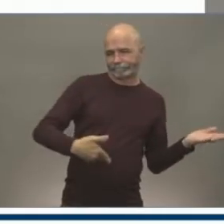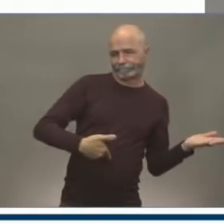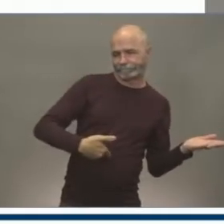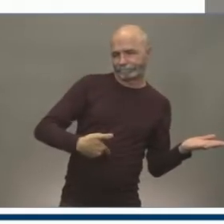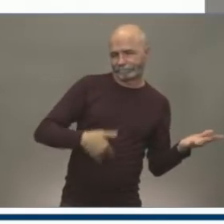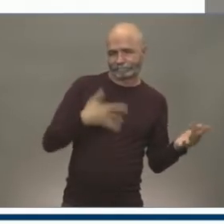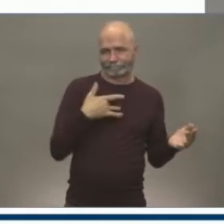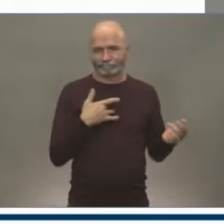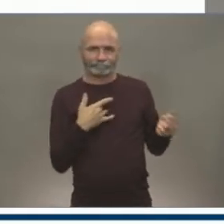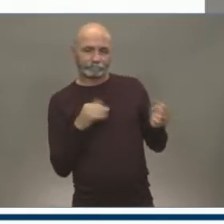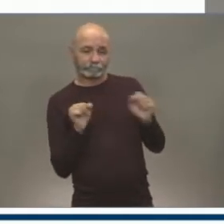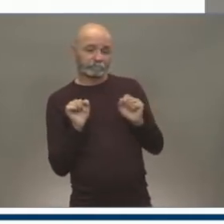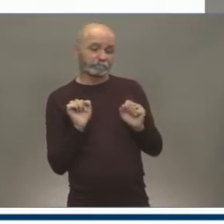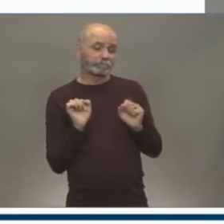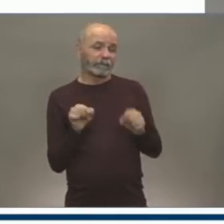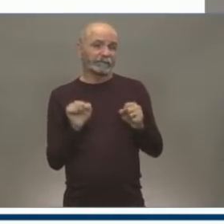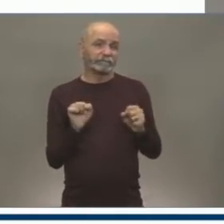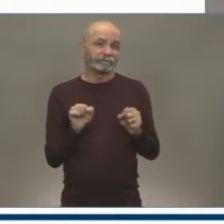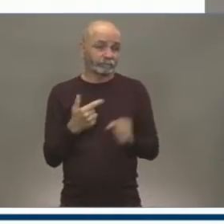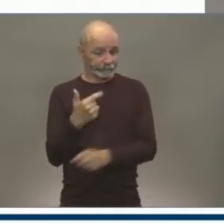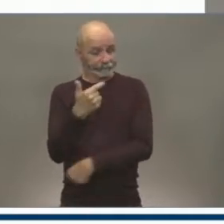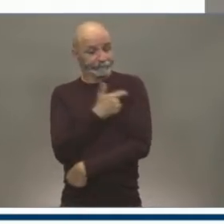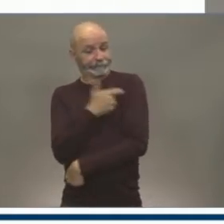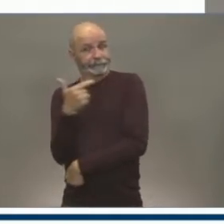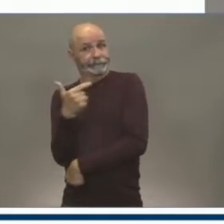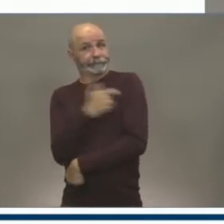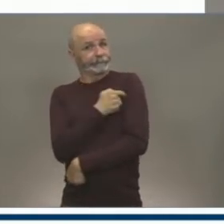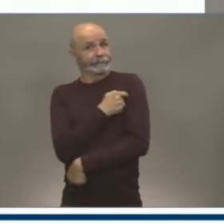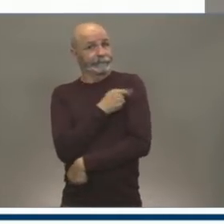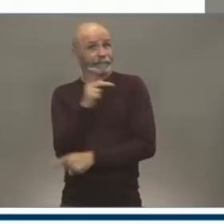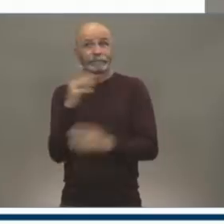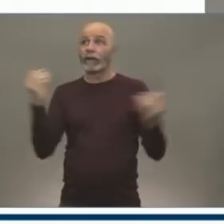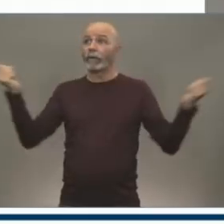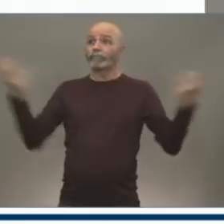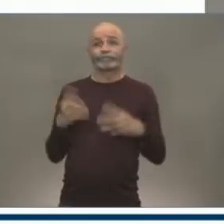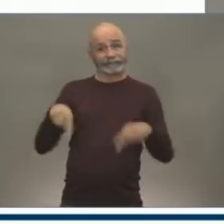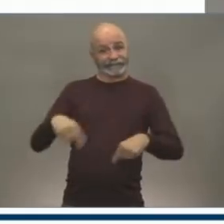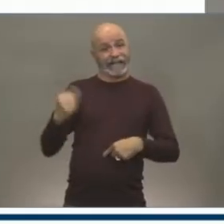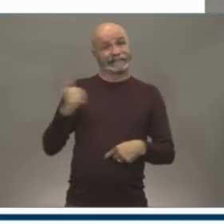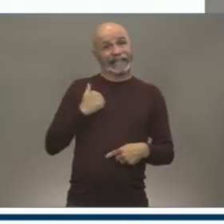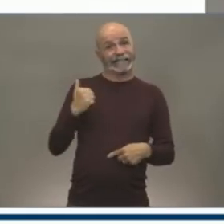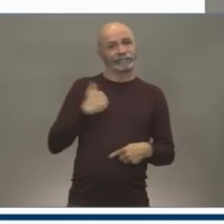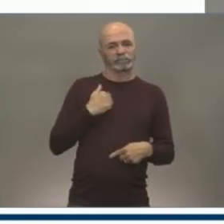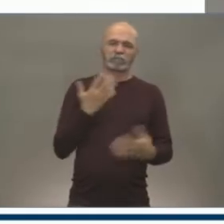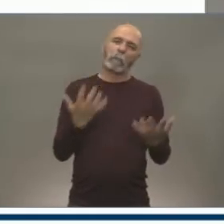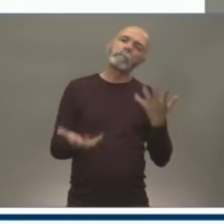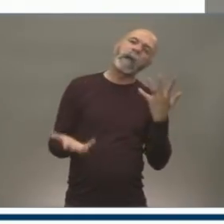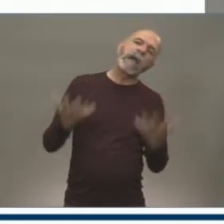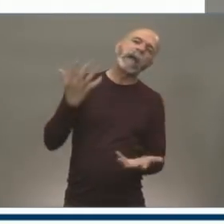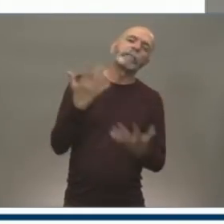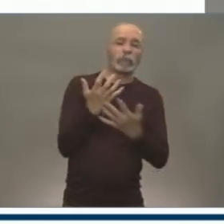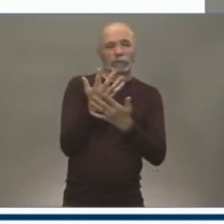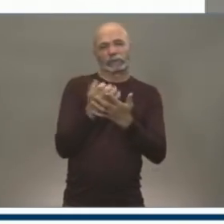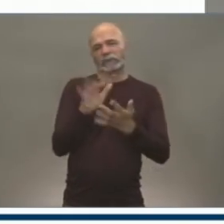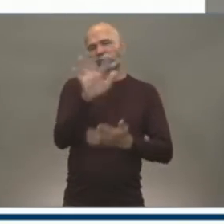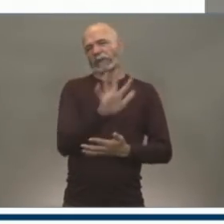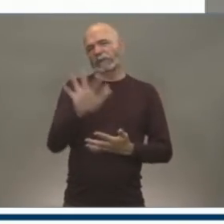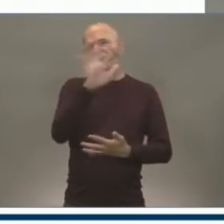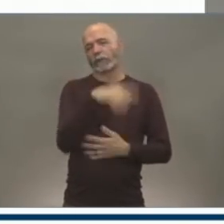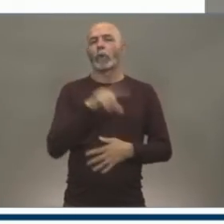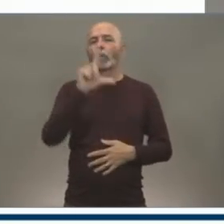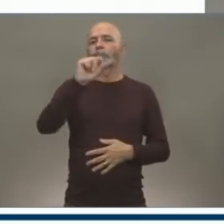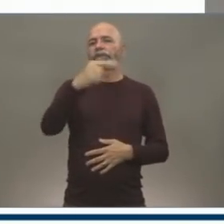begin vaccinating Canadians early in 2021. That's an important commitment from the